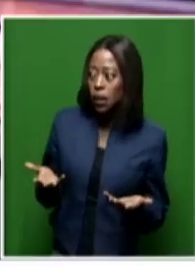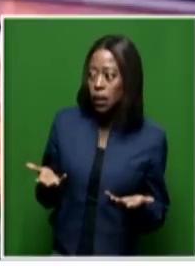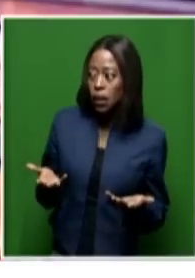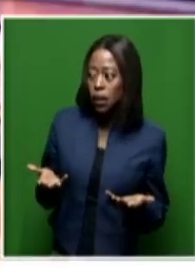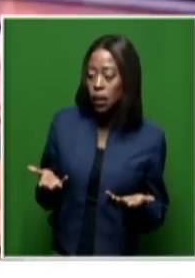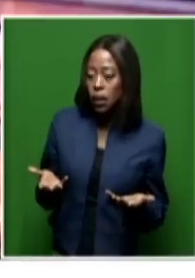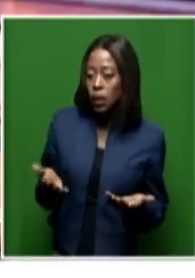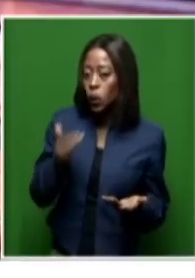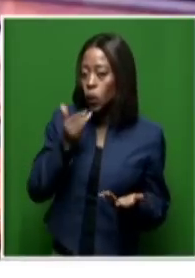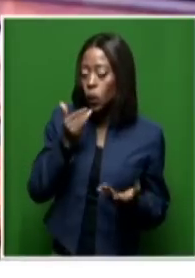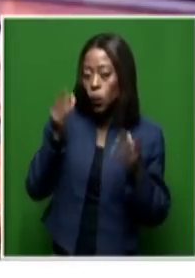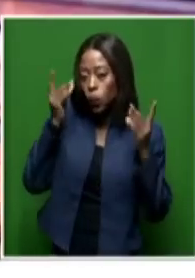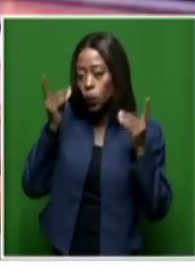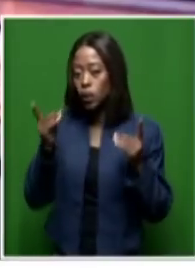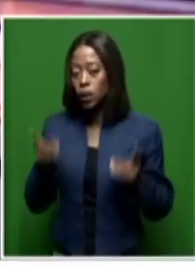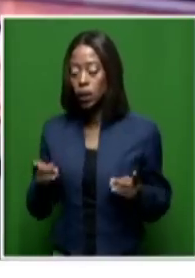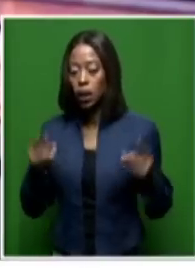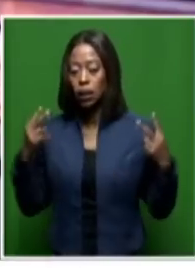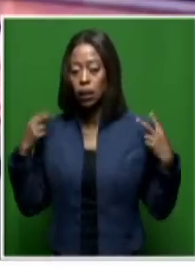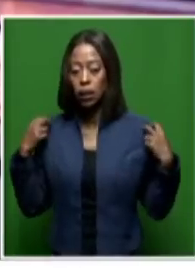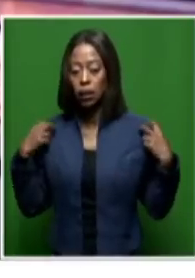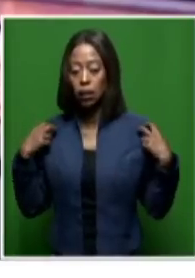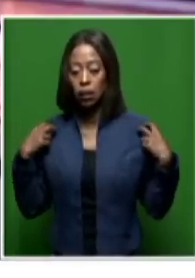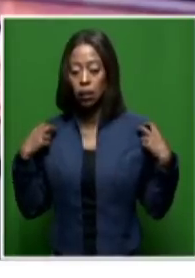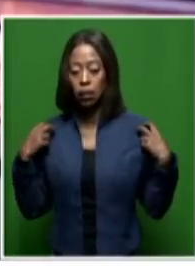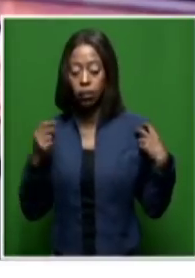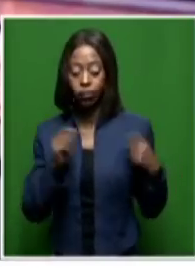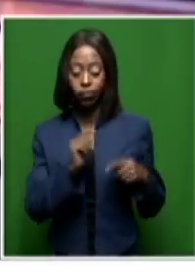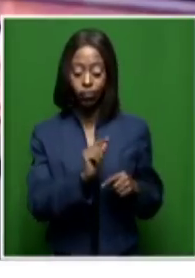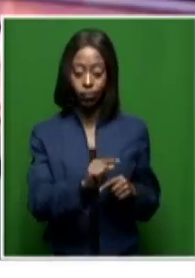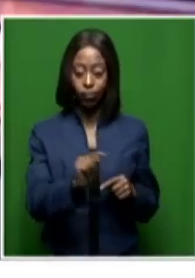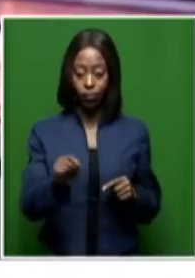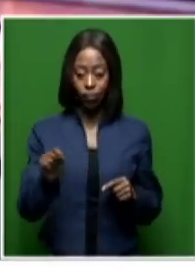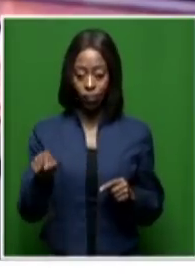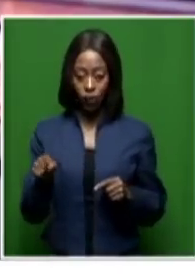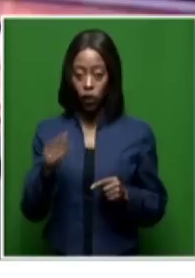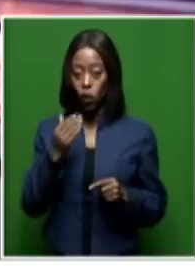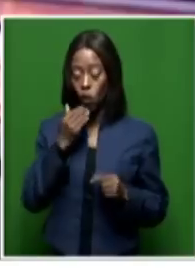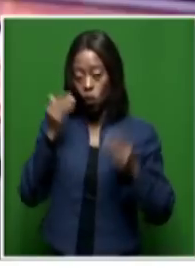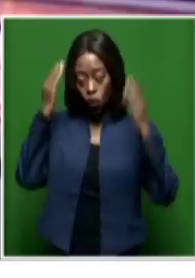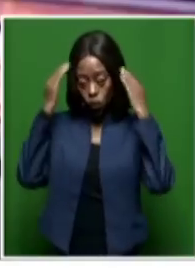of the bench in terms of Judge Lope.